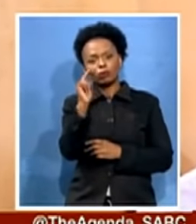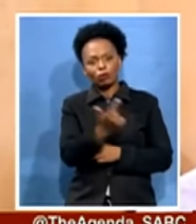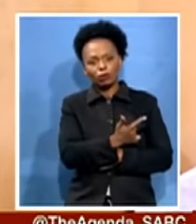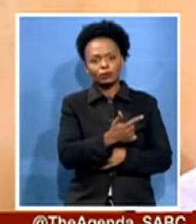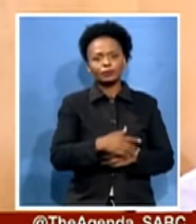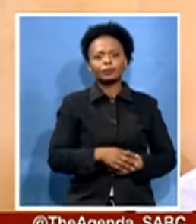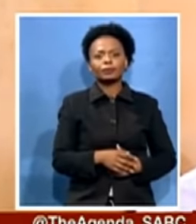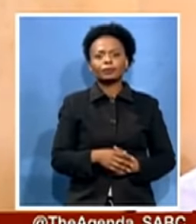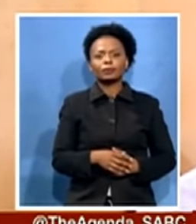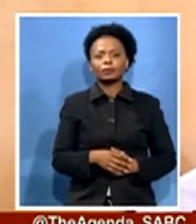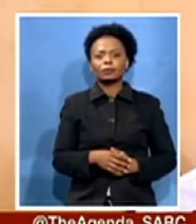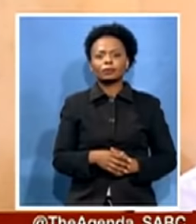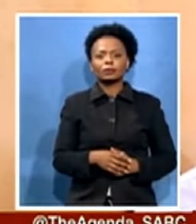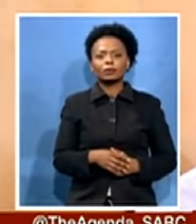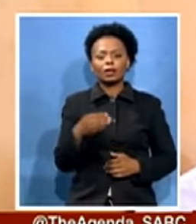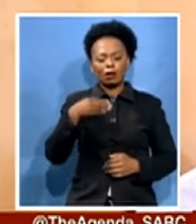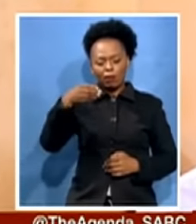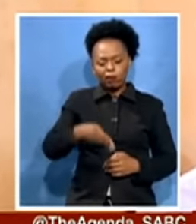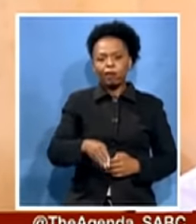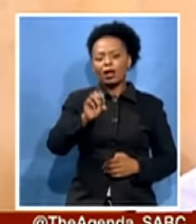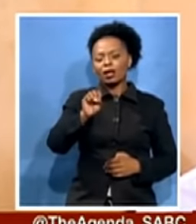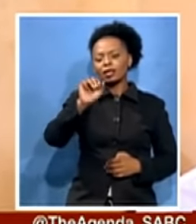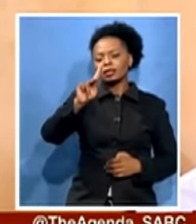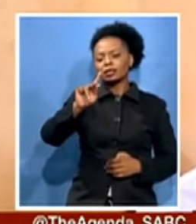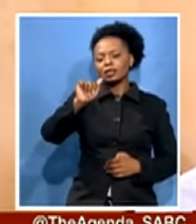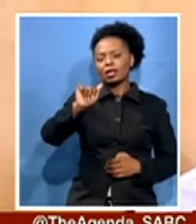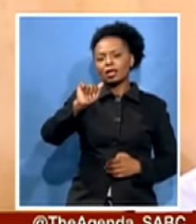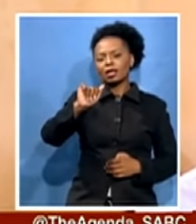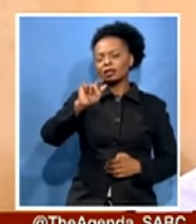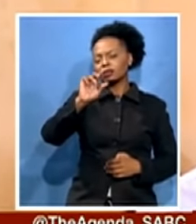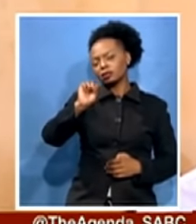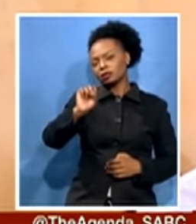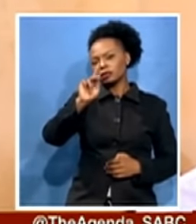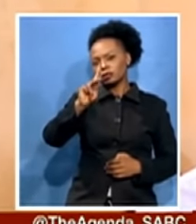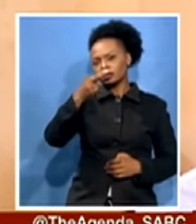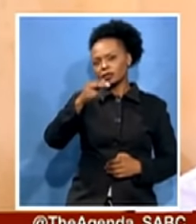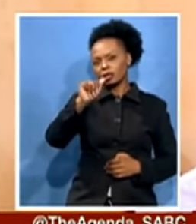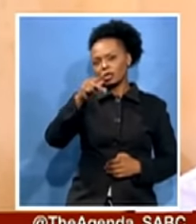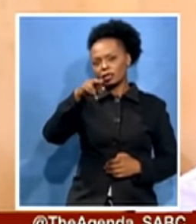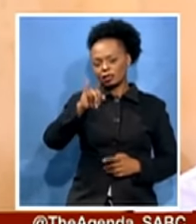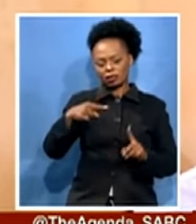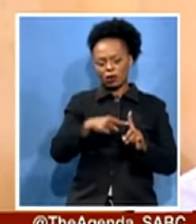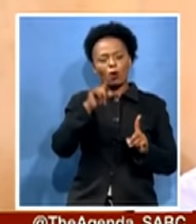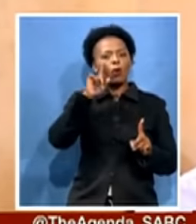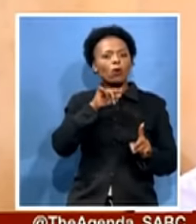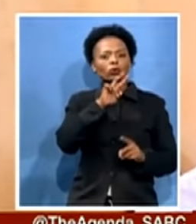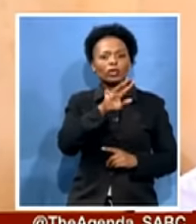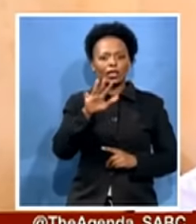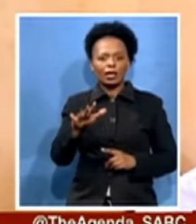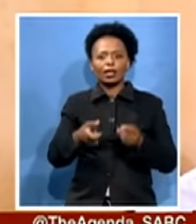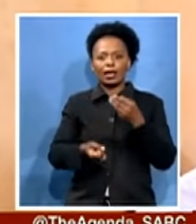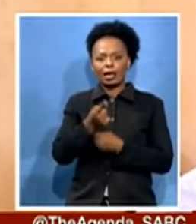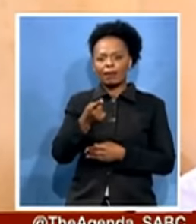Lindani Myeni, a 29-year-old whom, as you have said, was shot and killed on Wednesday, according to the family, by